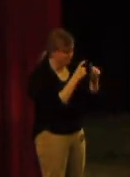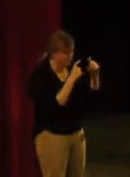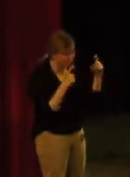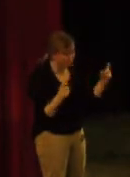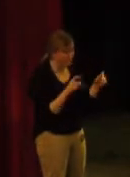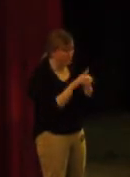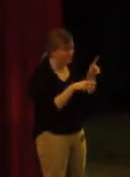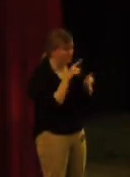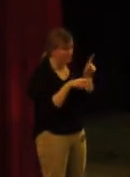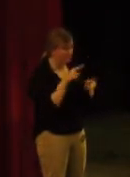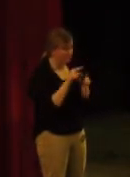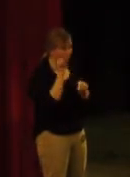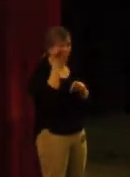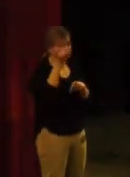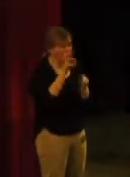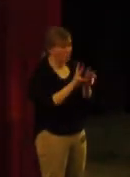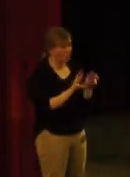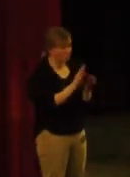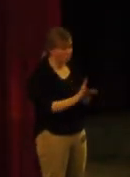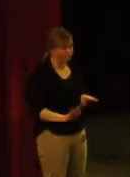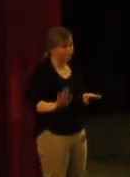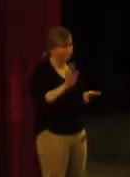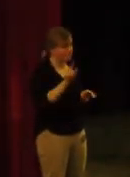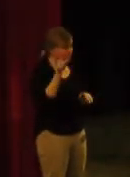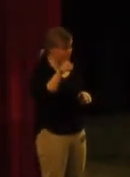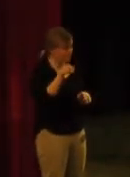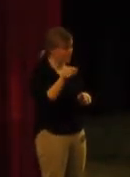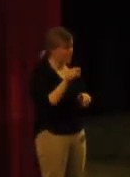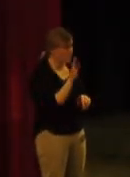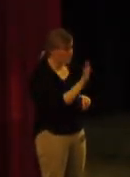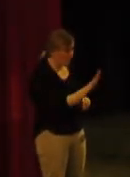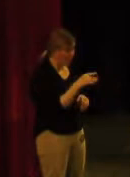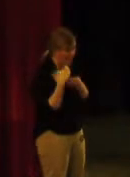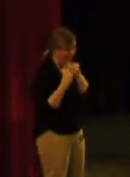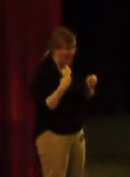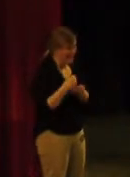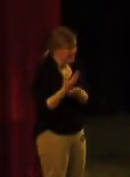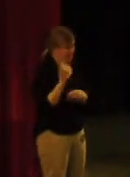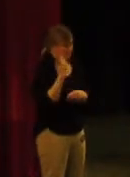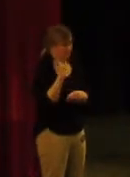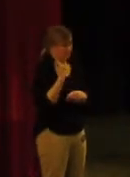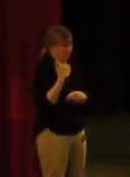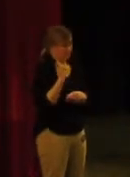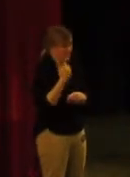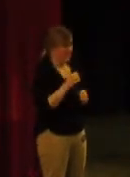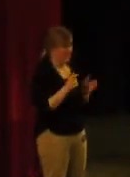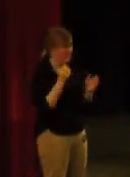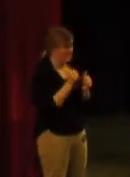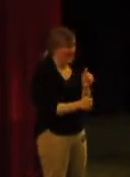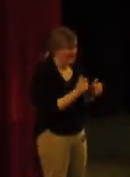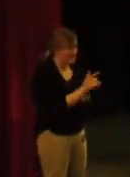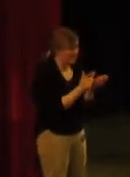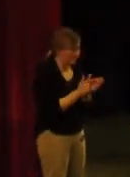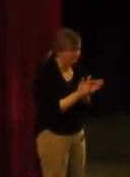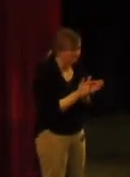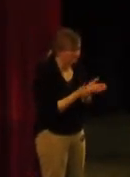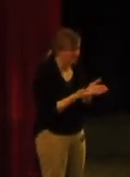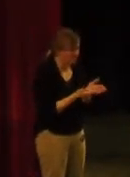peoples, then that was you. Those are your ancestors that people objected to, and they passed that Immigration Act. In